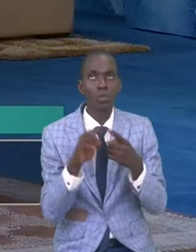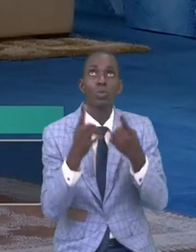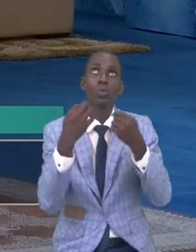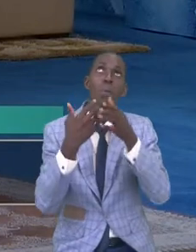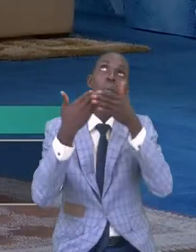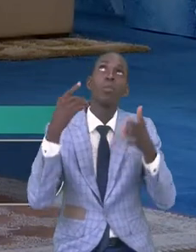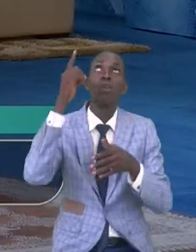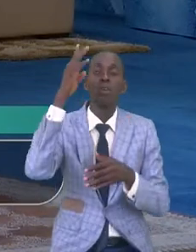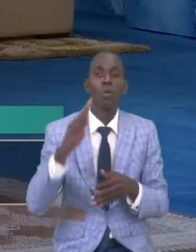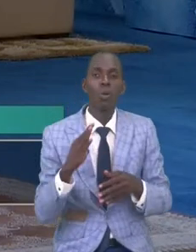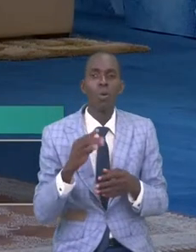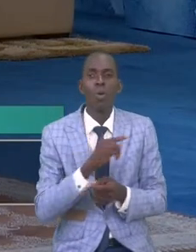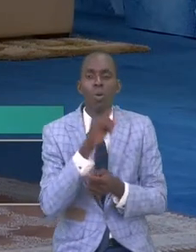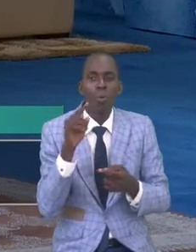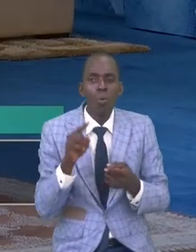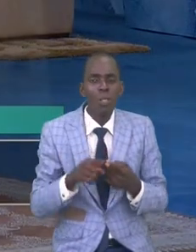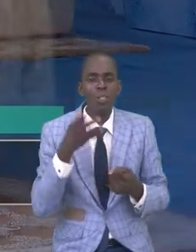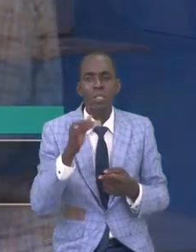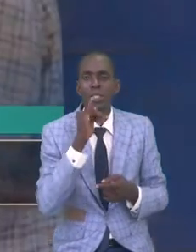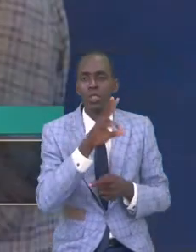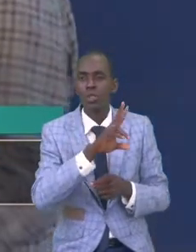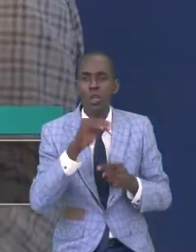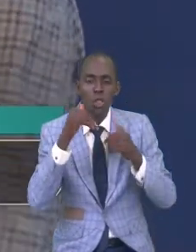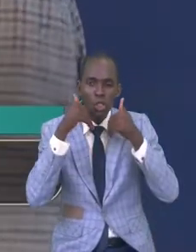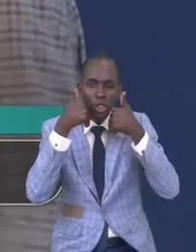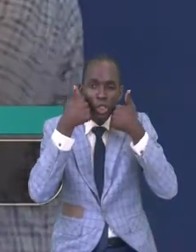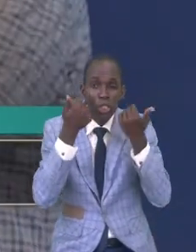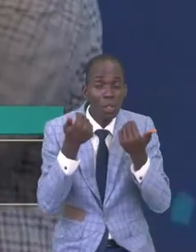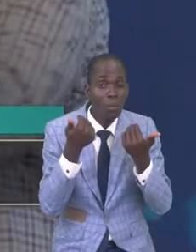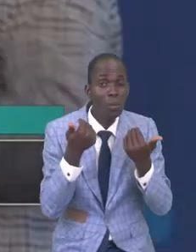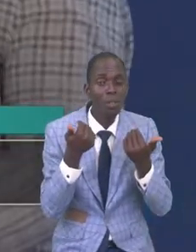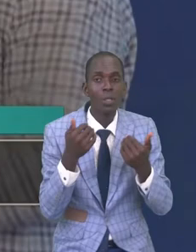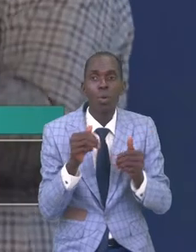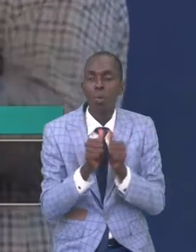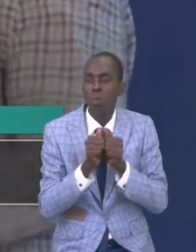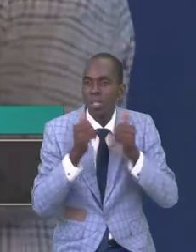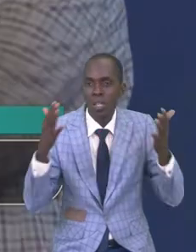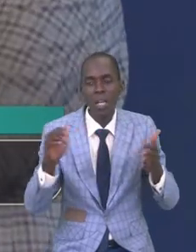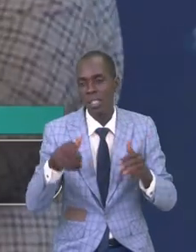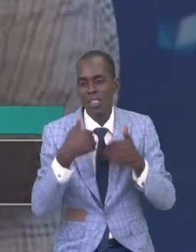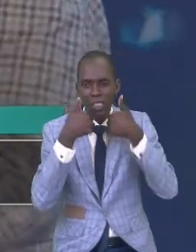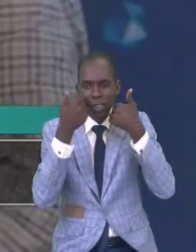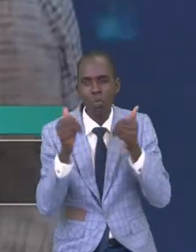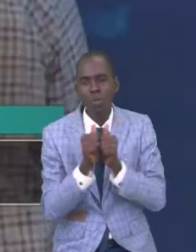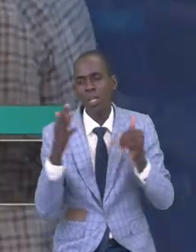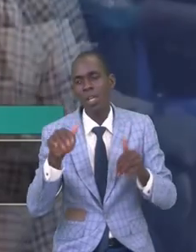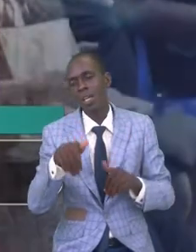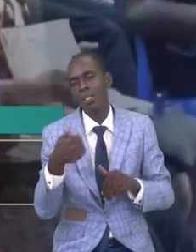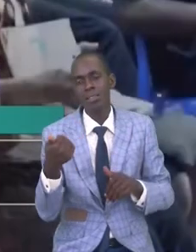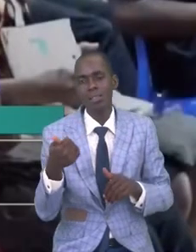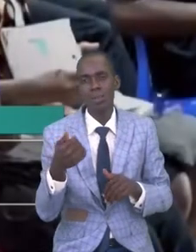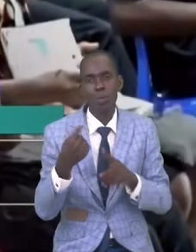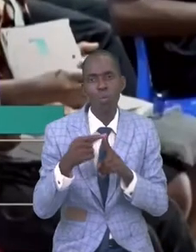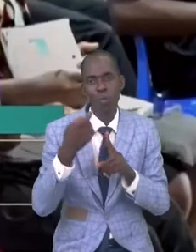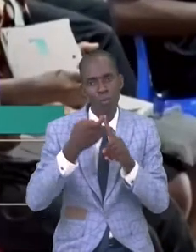God without any shame of what you've done, without any accusation of Satan saying, you of